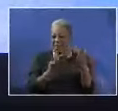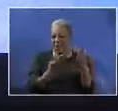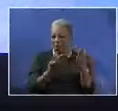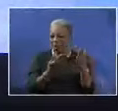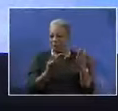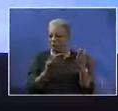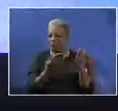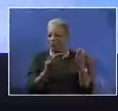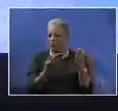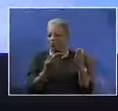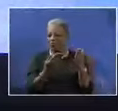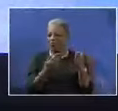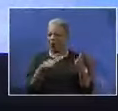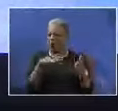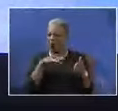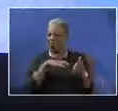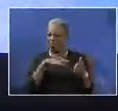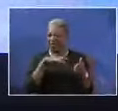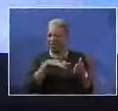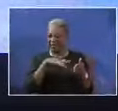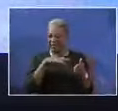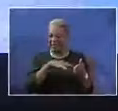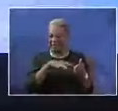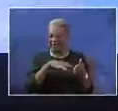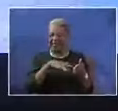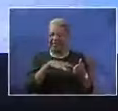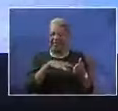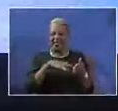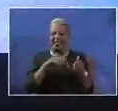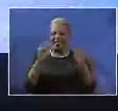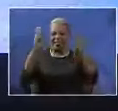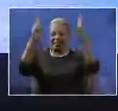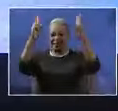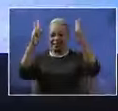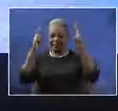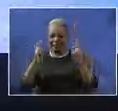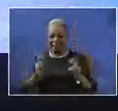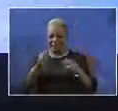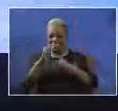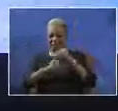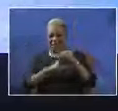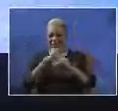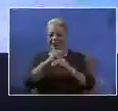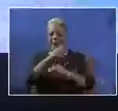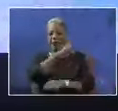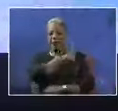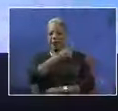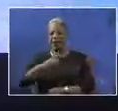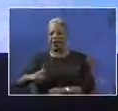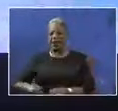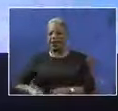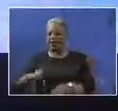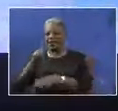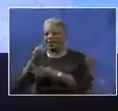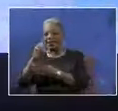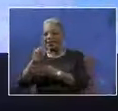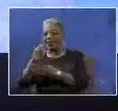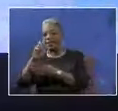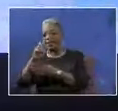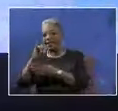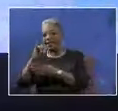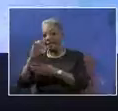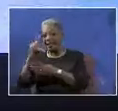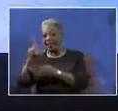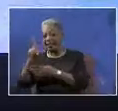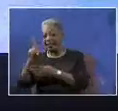And I want to share a thought with you. We're continuing this series with David. We have just one more message in this series. And I'm trying to pull